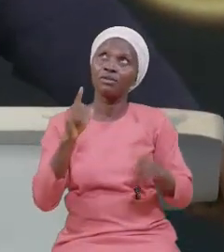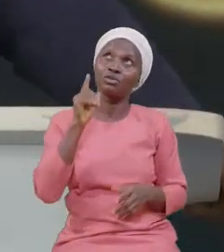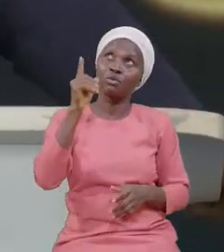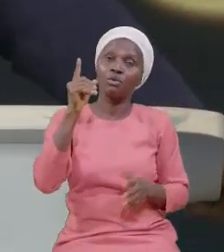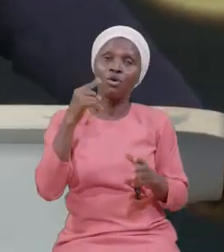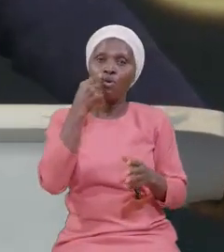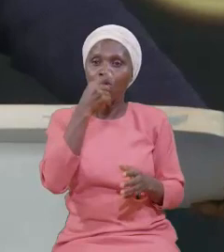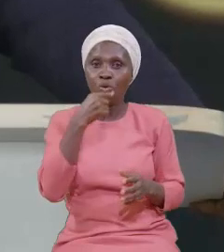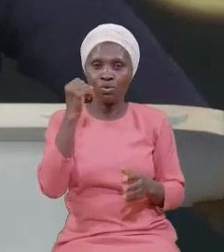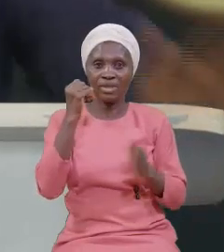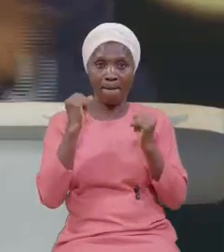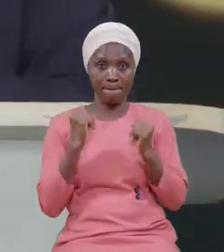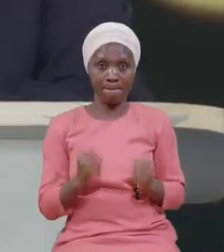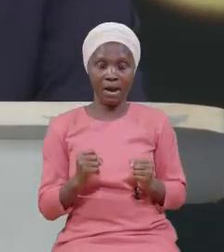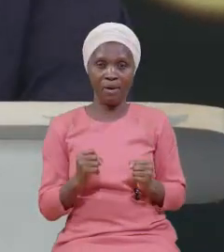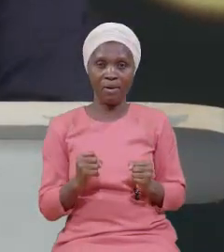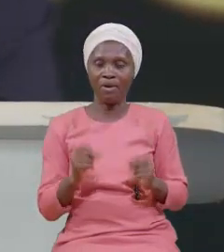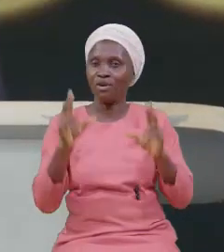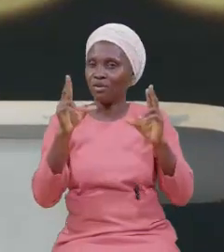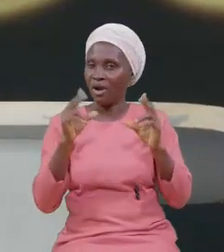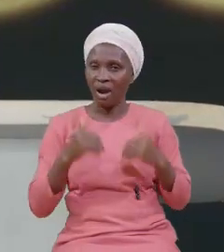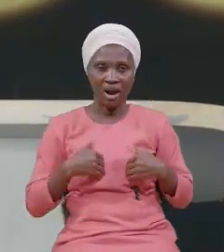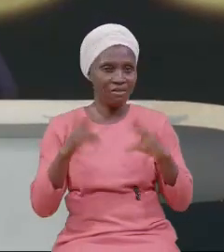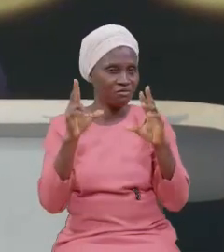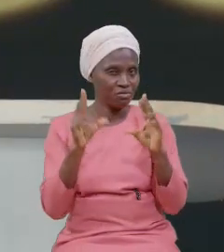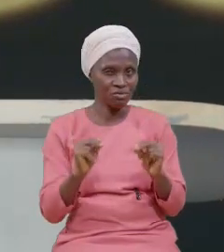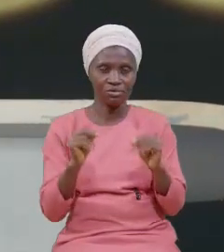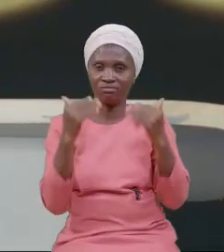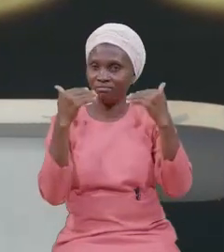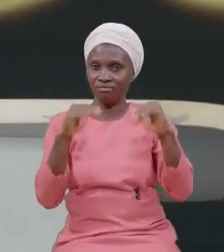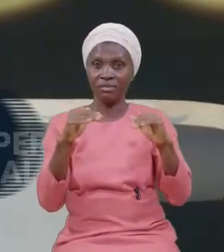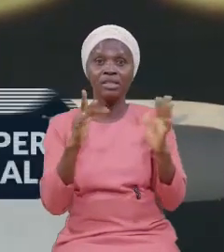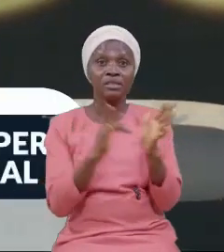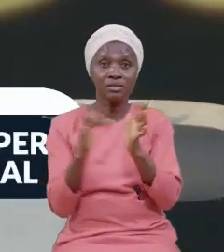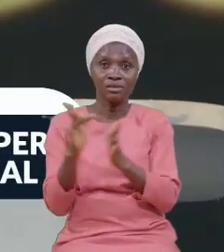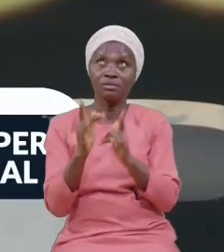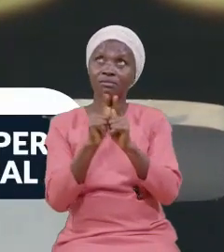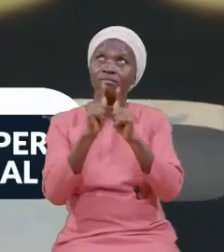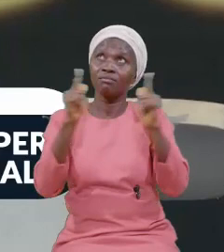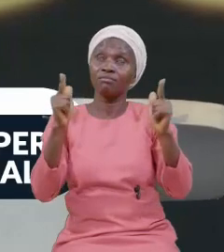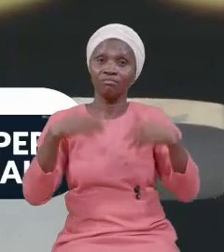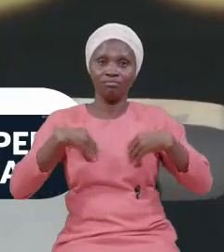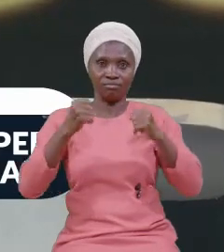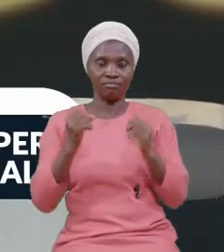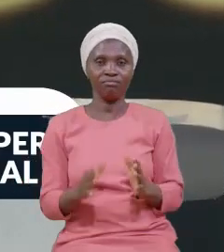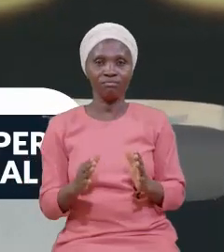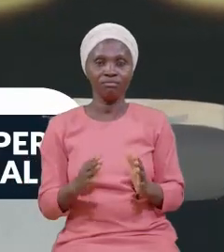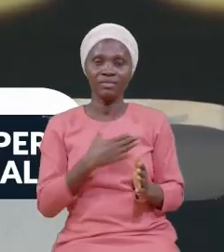power knows no limit. Jesus, the great healer and